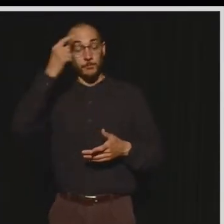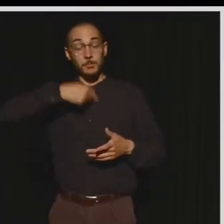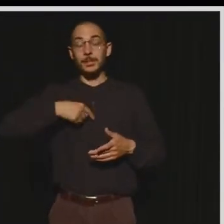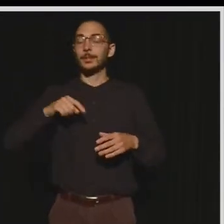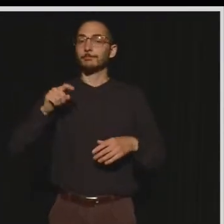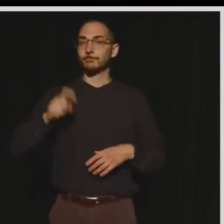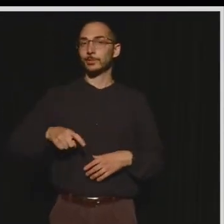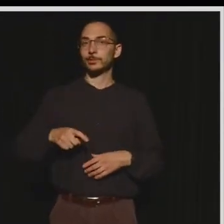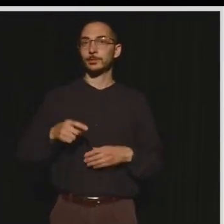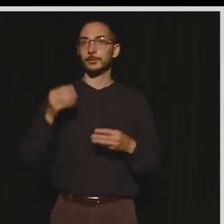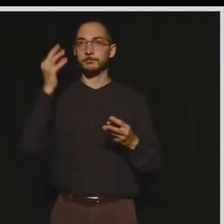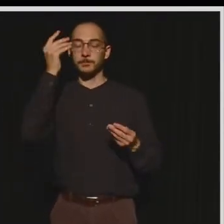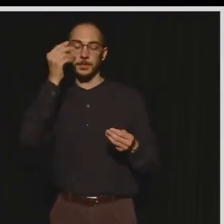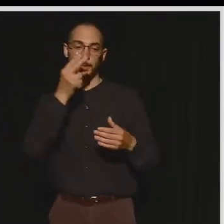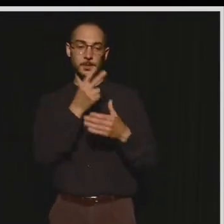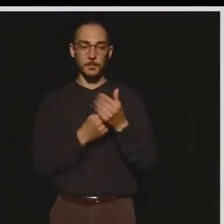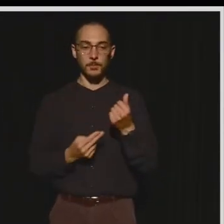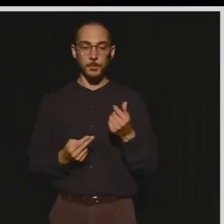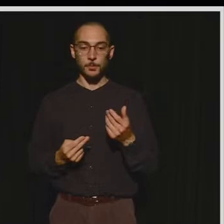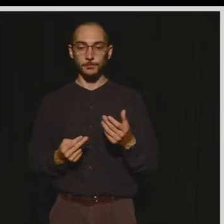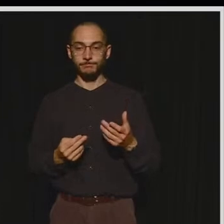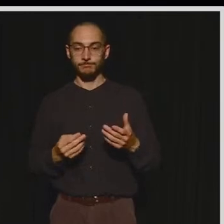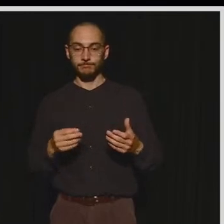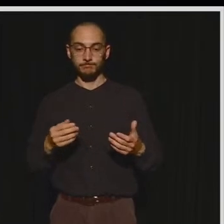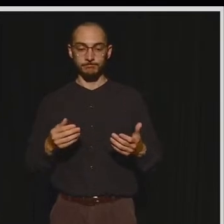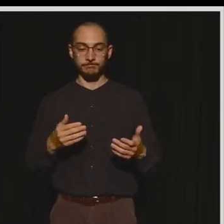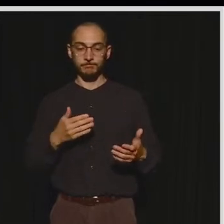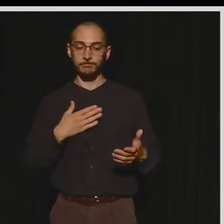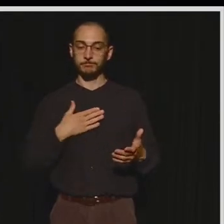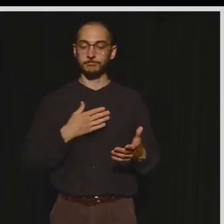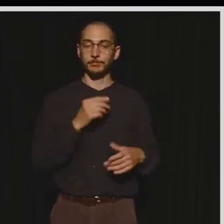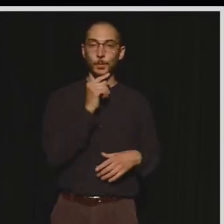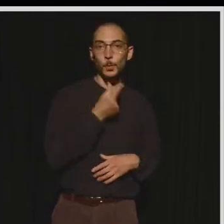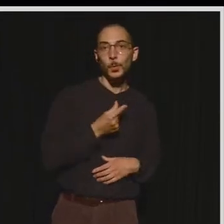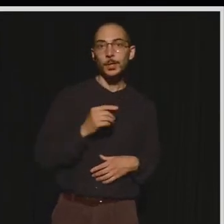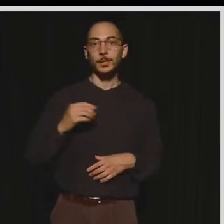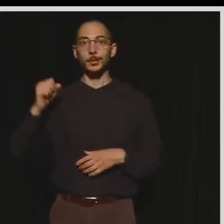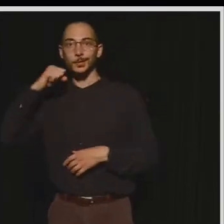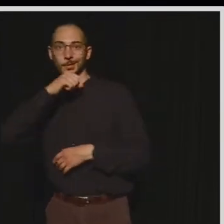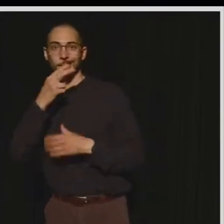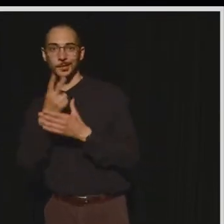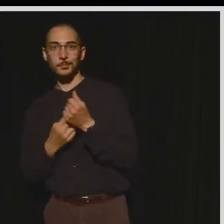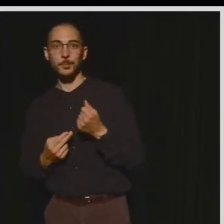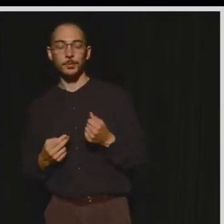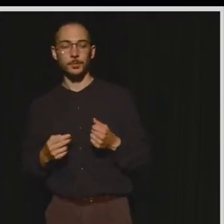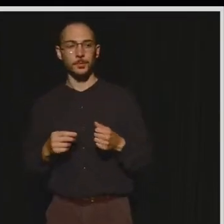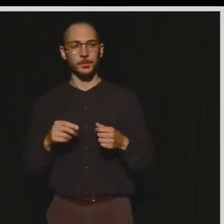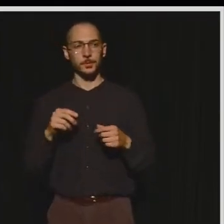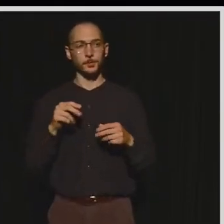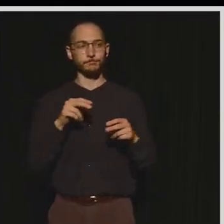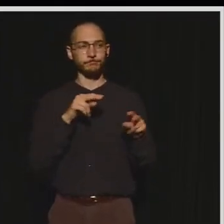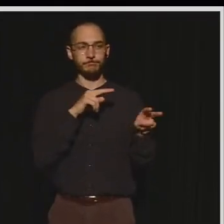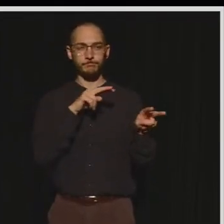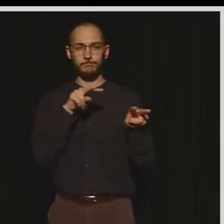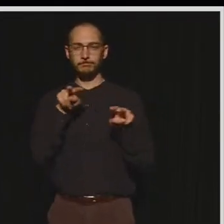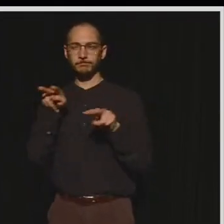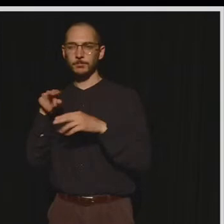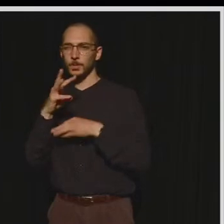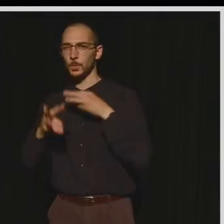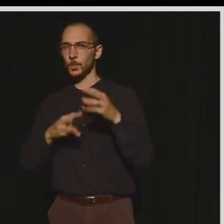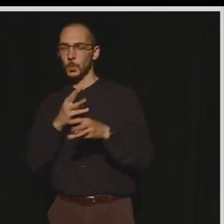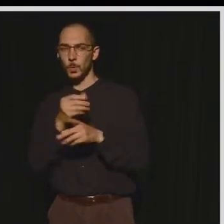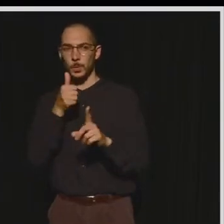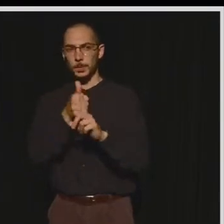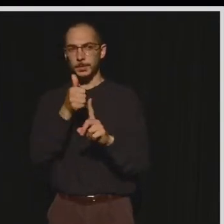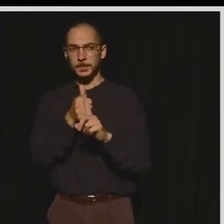to current events? How are we observing the external world that we're currently in? And kind of meet that